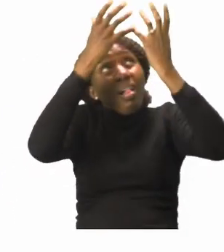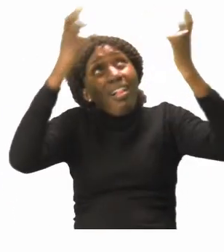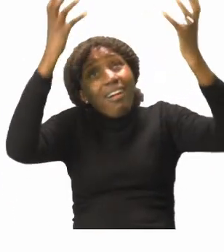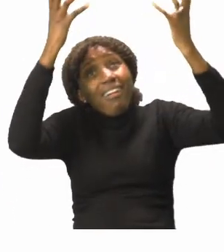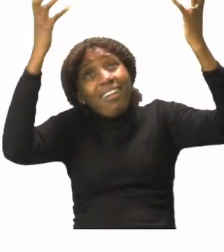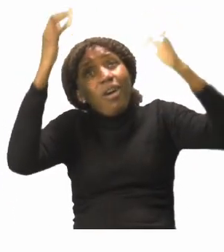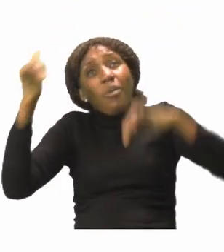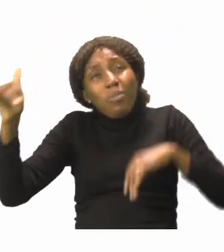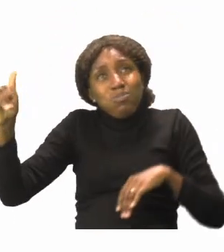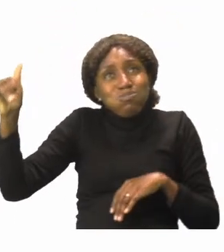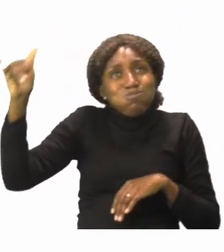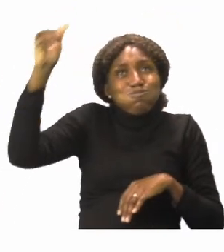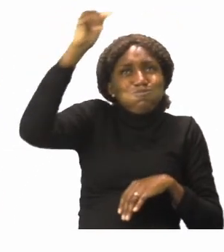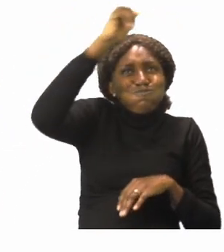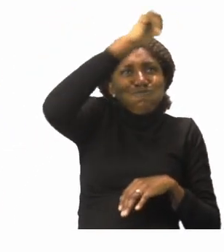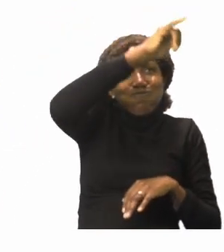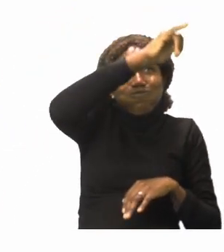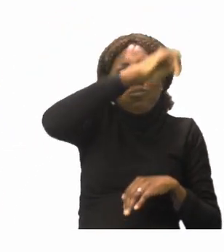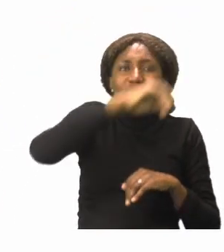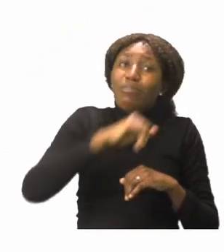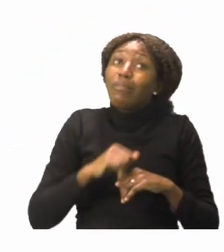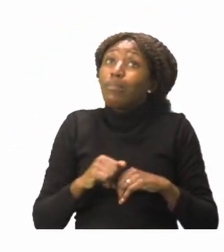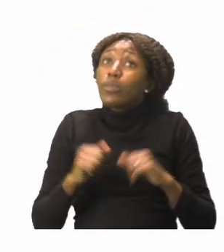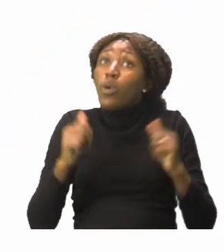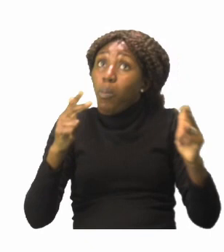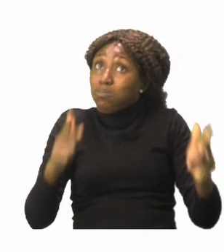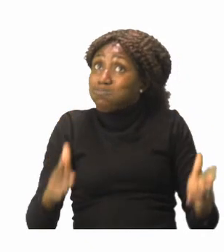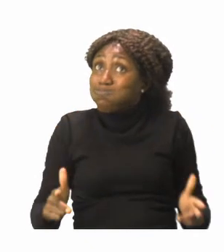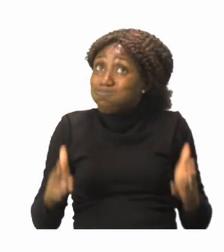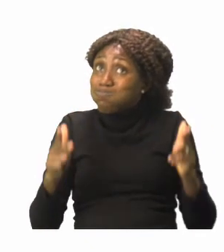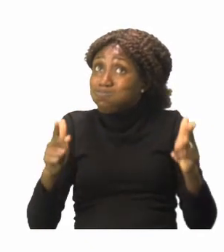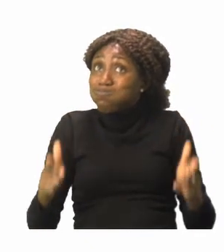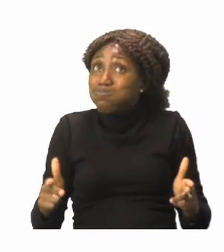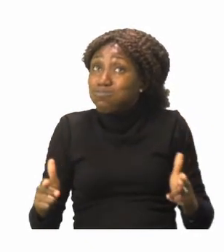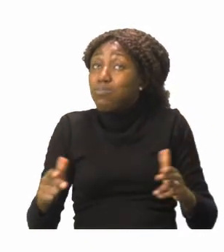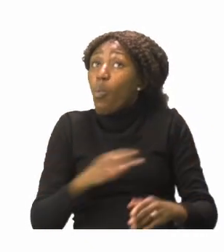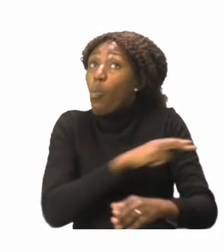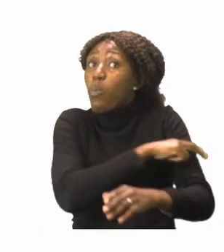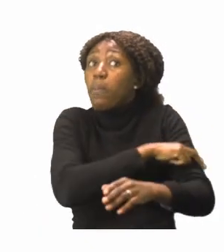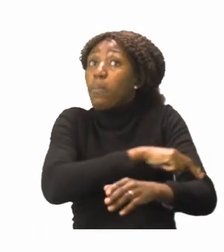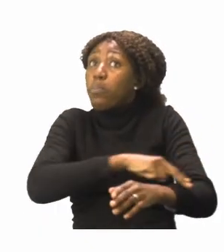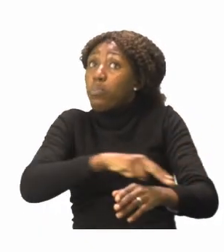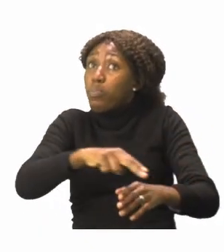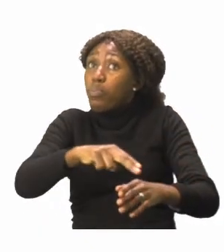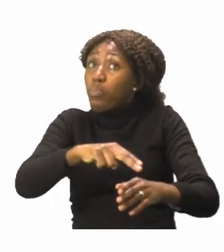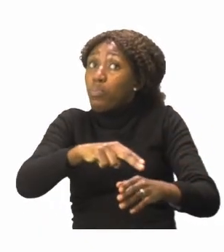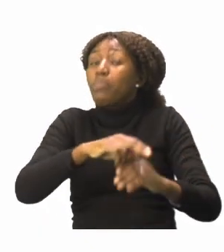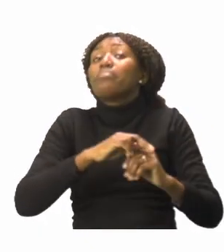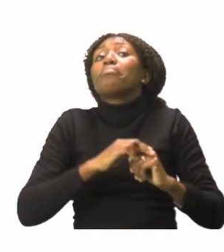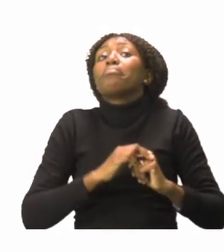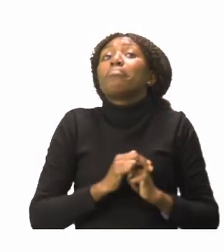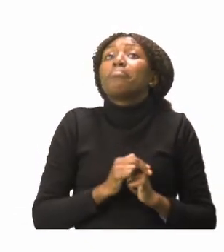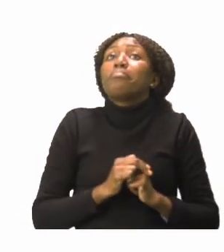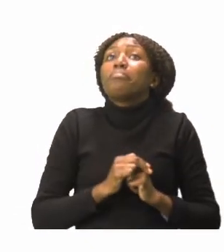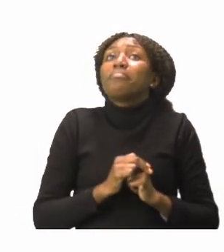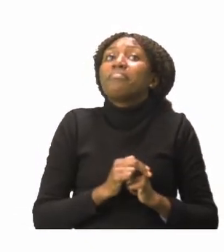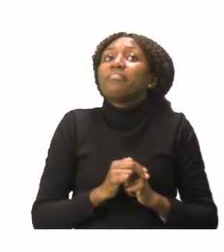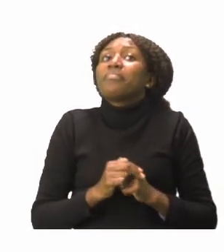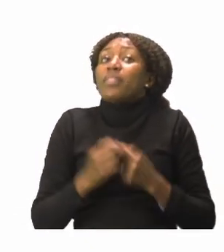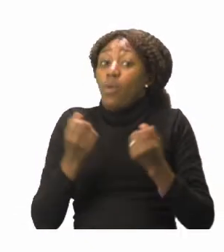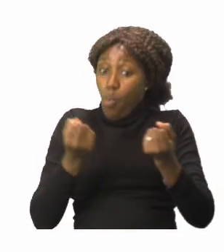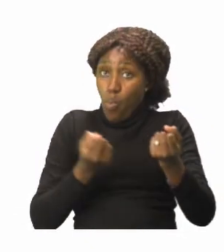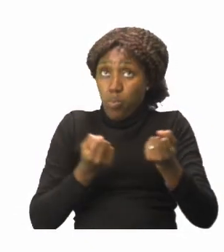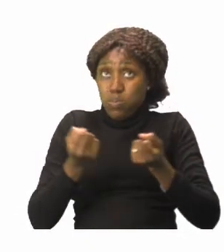the air. And then our train will travel on the railroad.